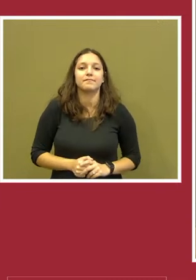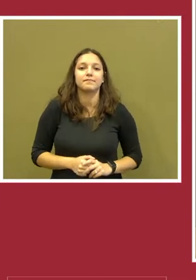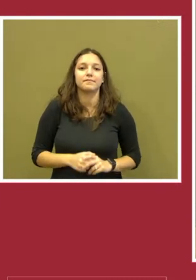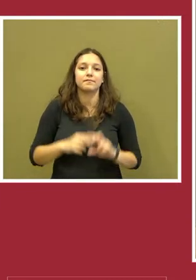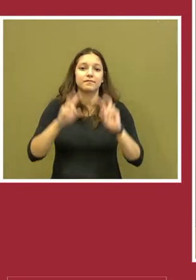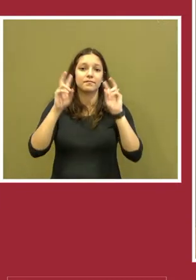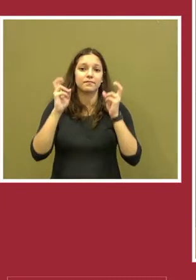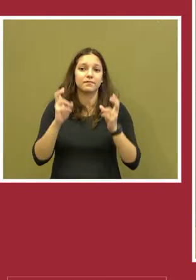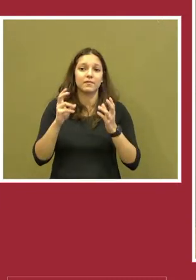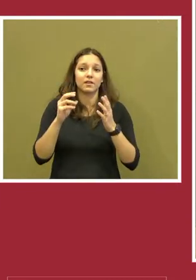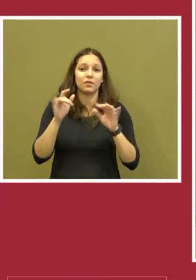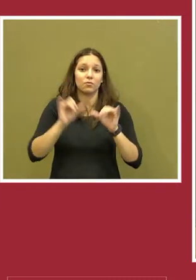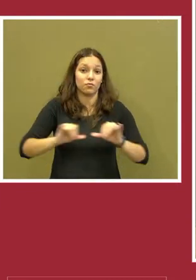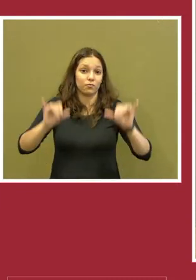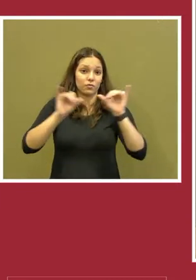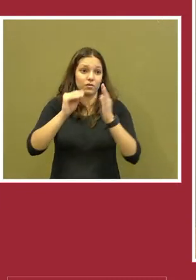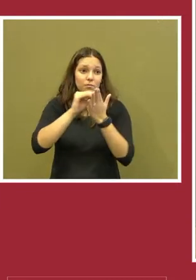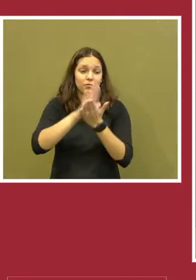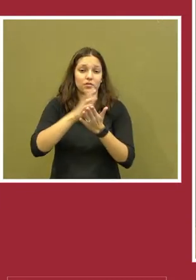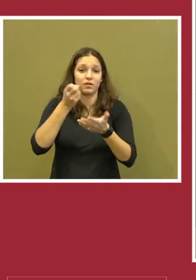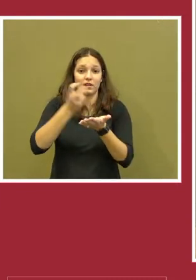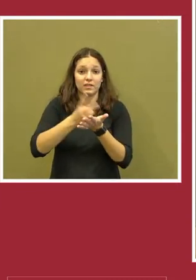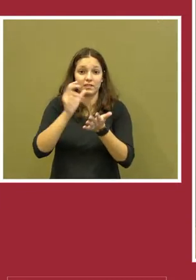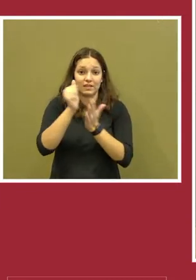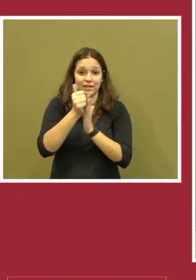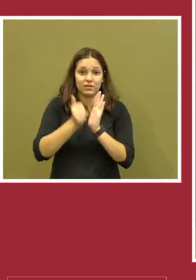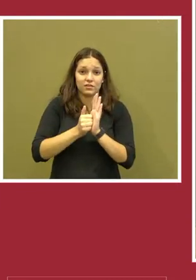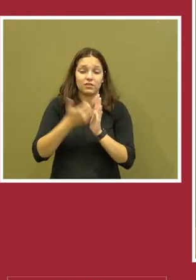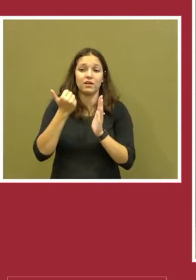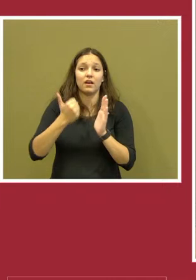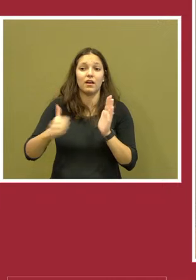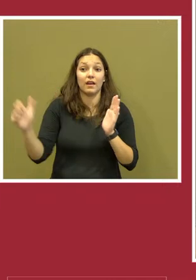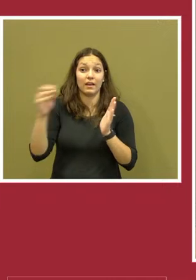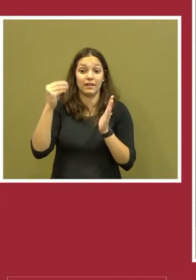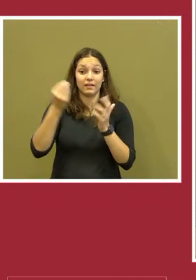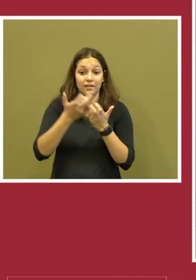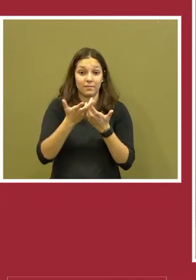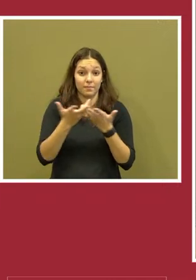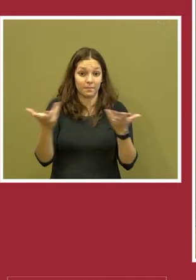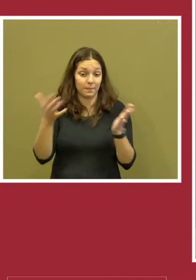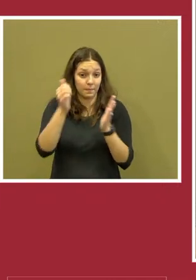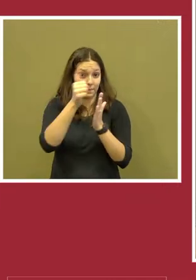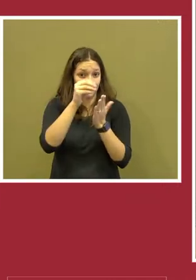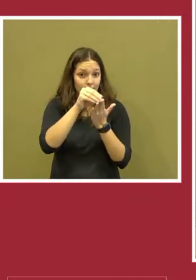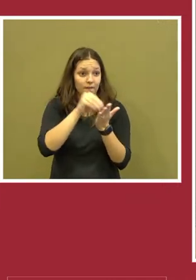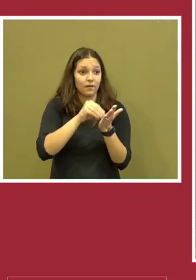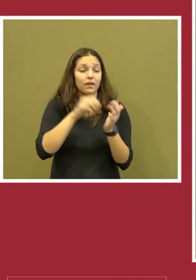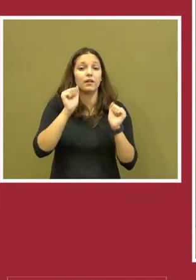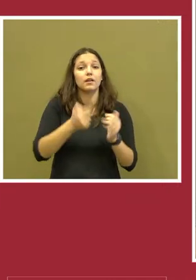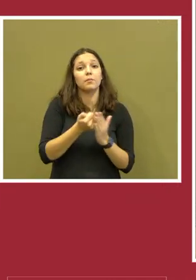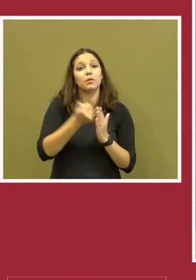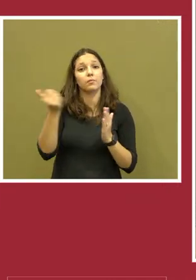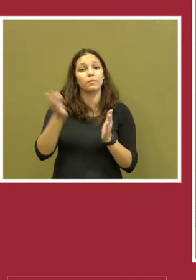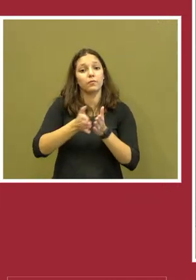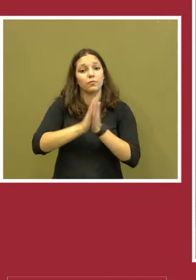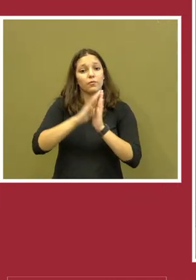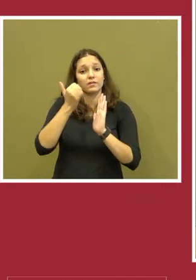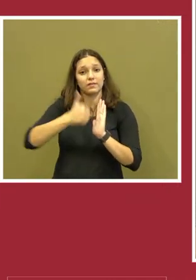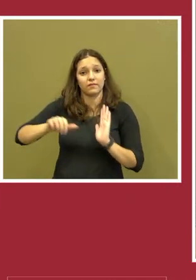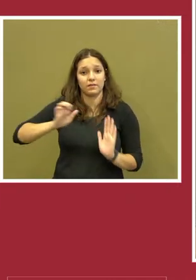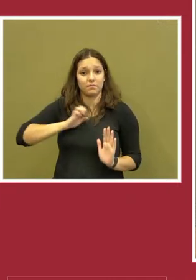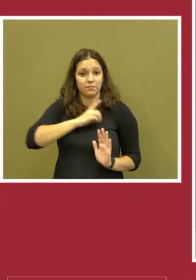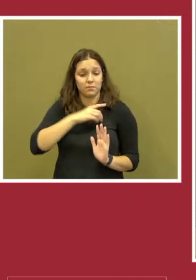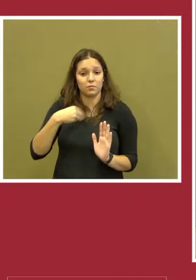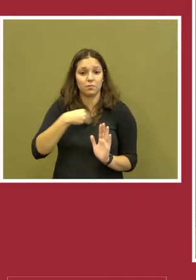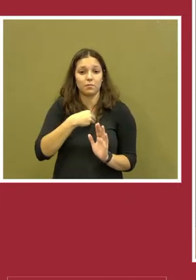Items that are routine in nature are placed on the consent agenda. Any item placed on the consent agenda may be removed at the request of any board